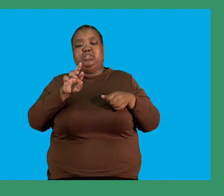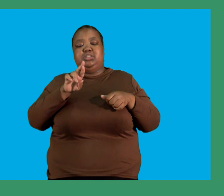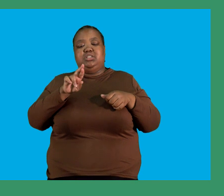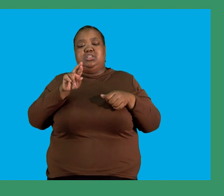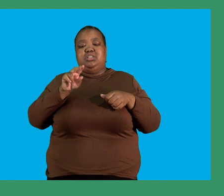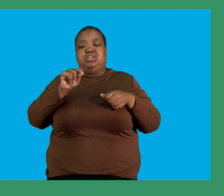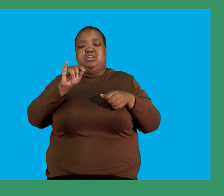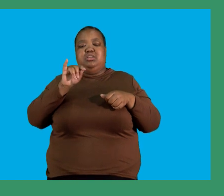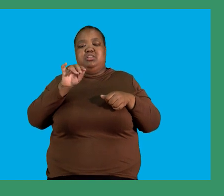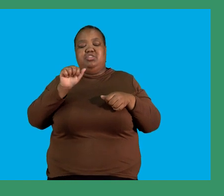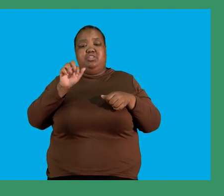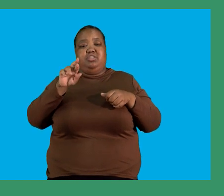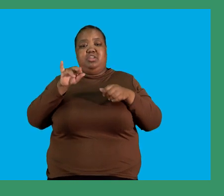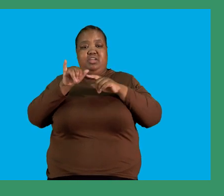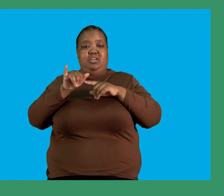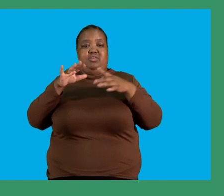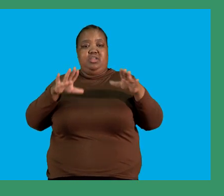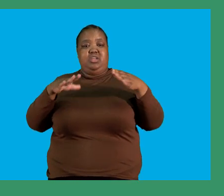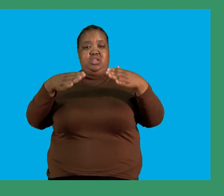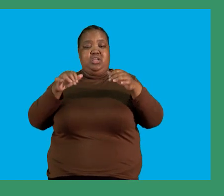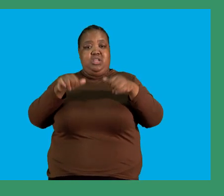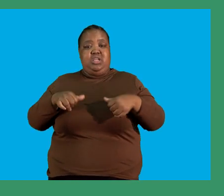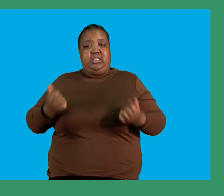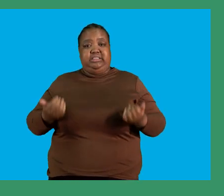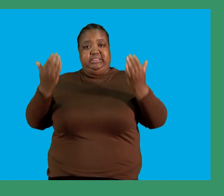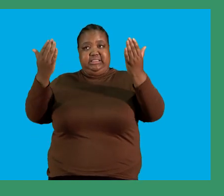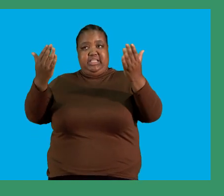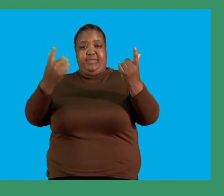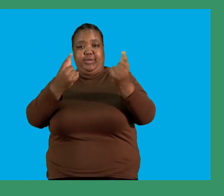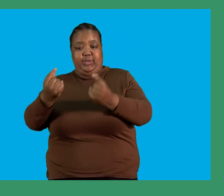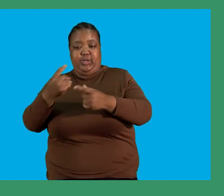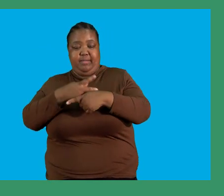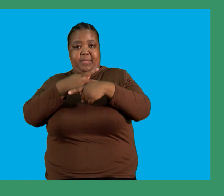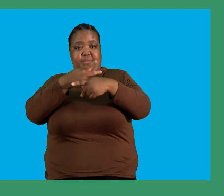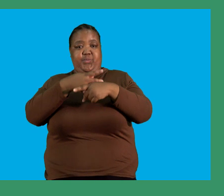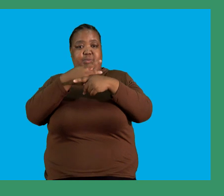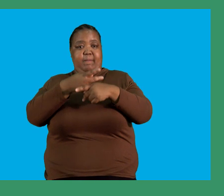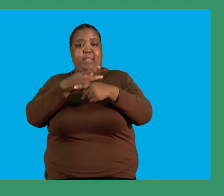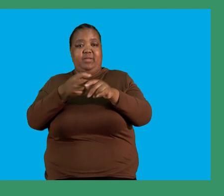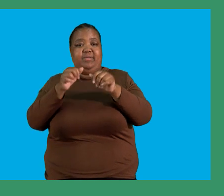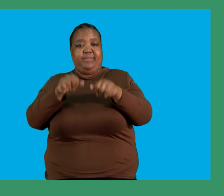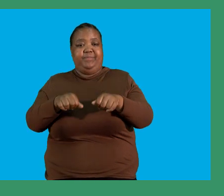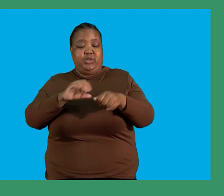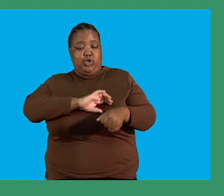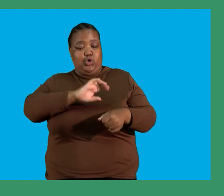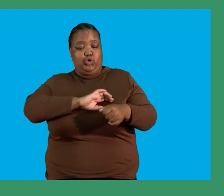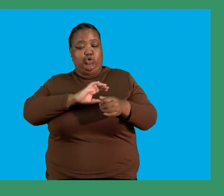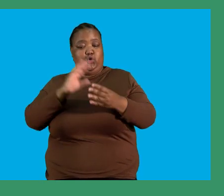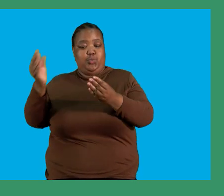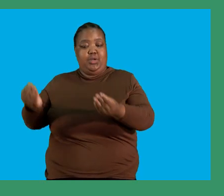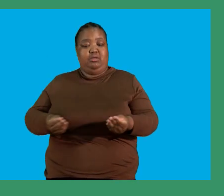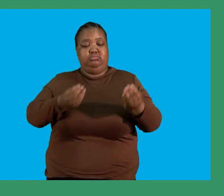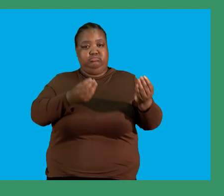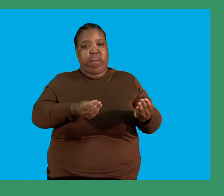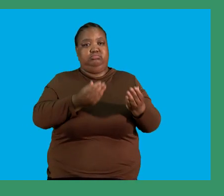the tertiary sector, which is responsible for rendering the services to bring products or services close to